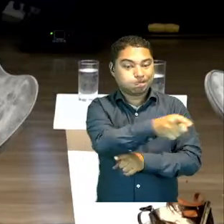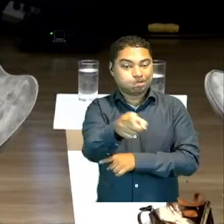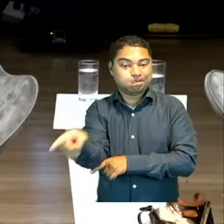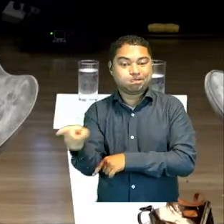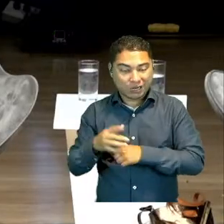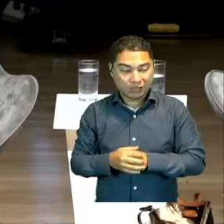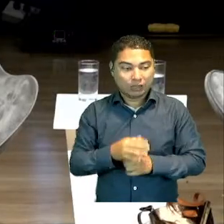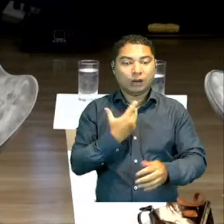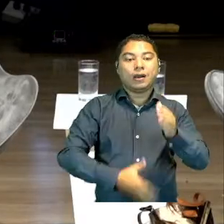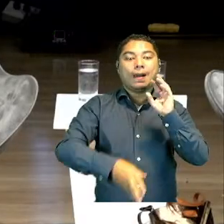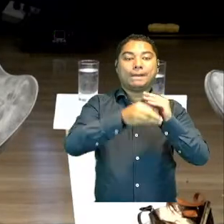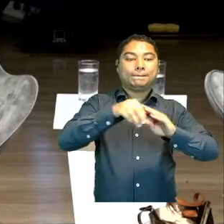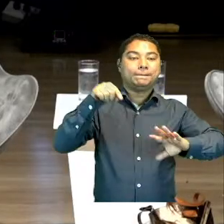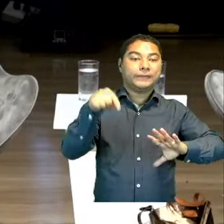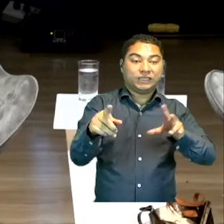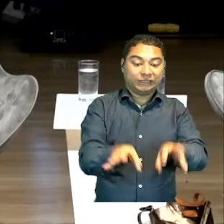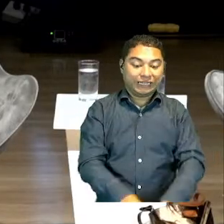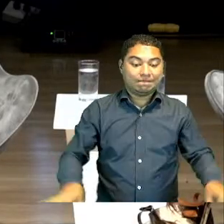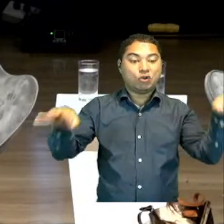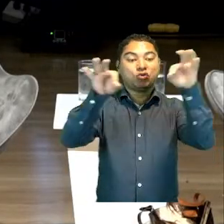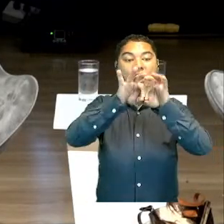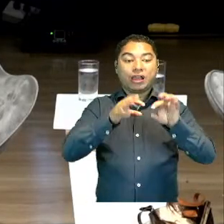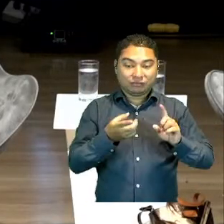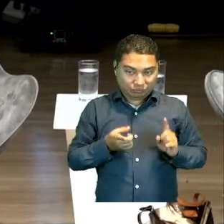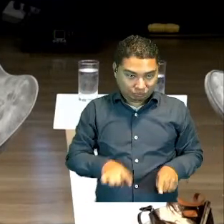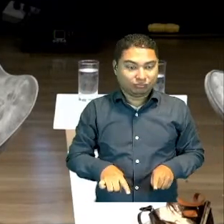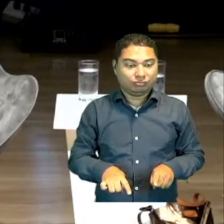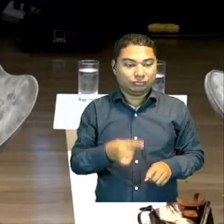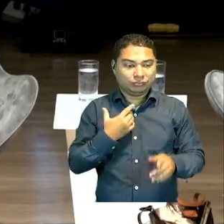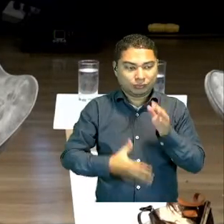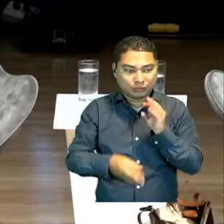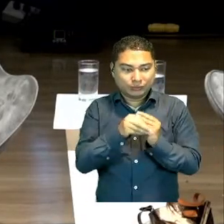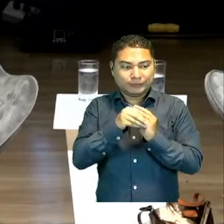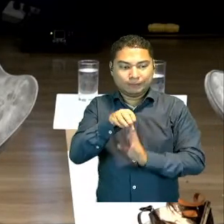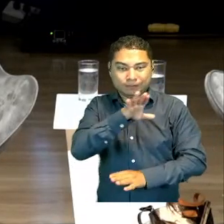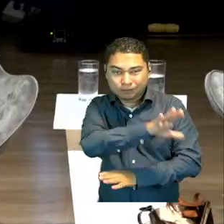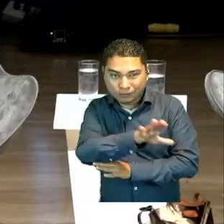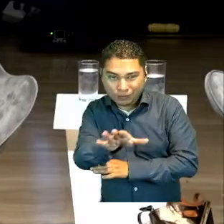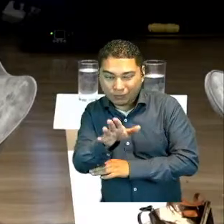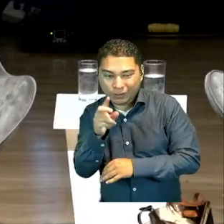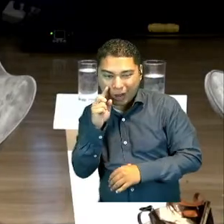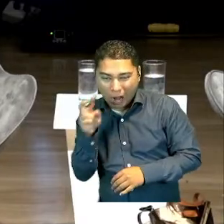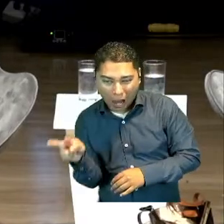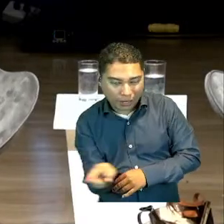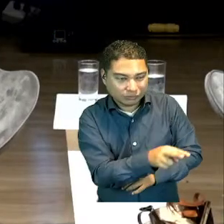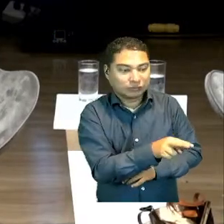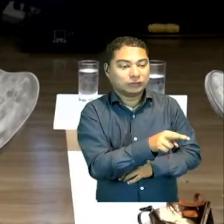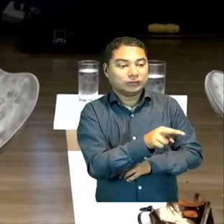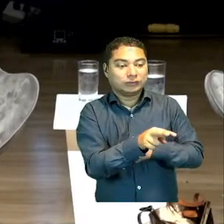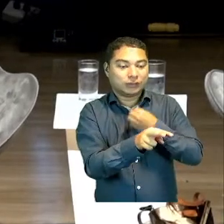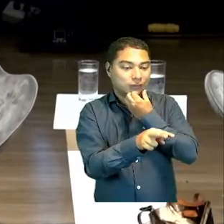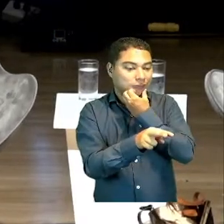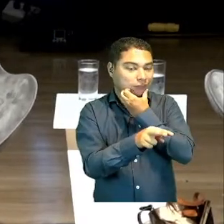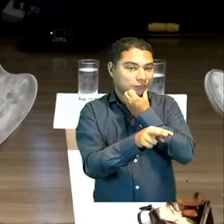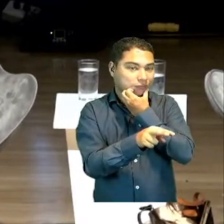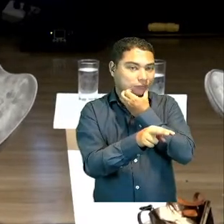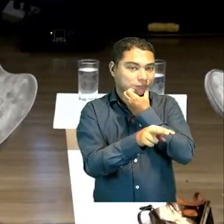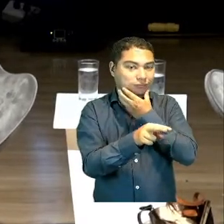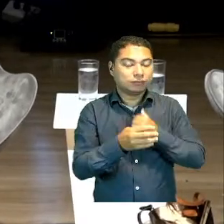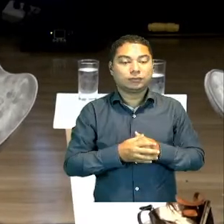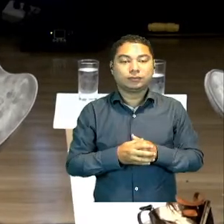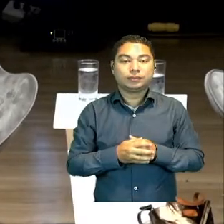of someone, but the collective life project of a community. It is so important to understand and place